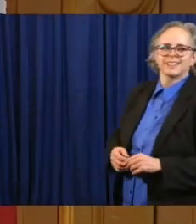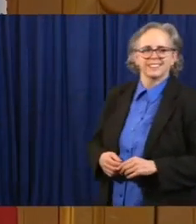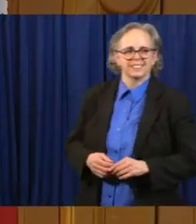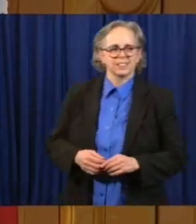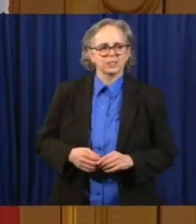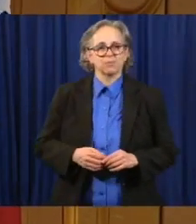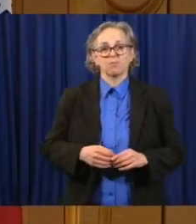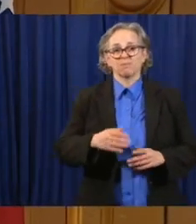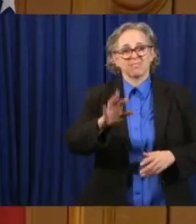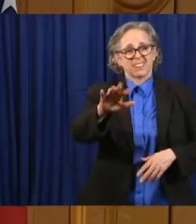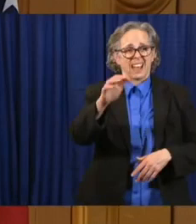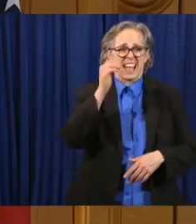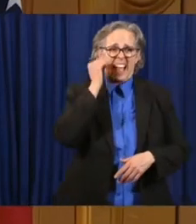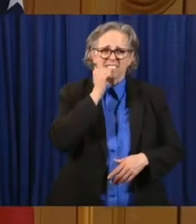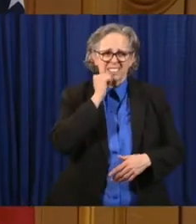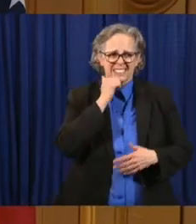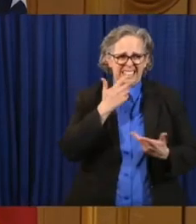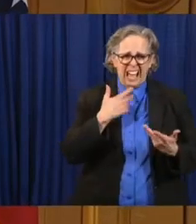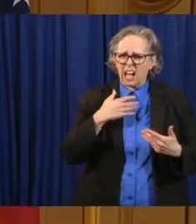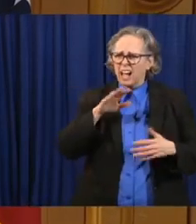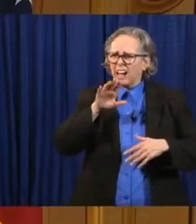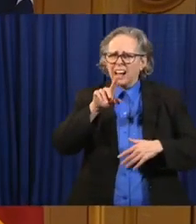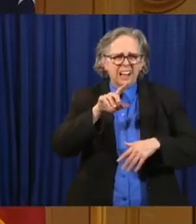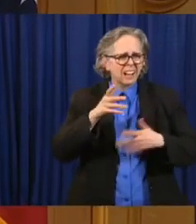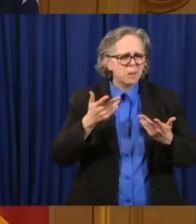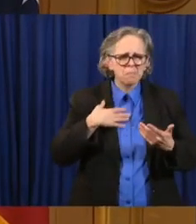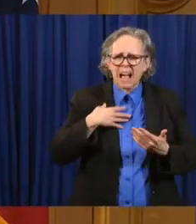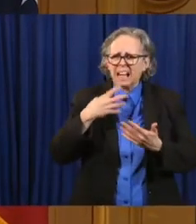there other prisoners that we can release?